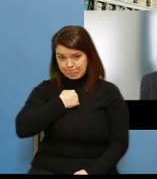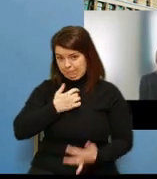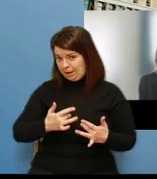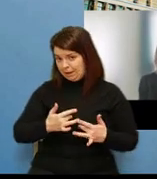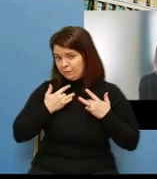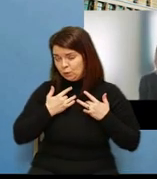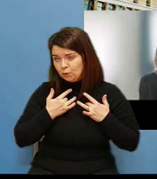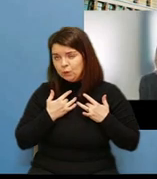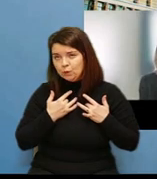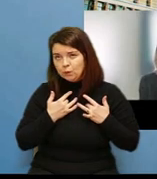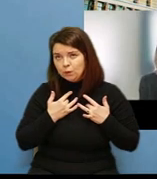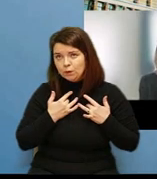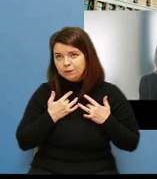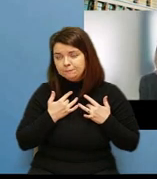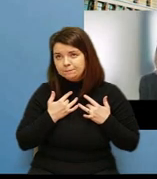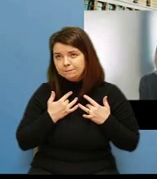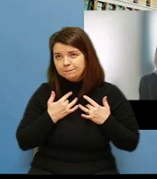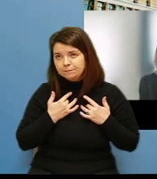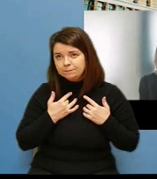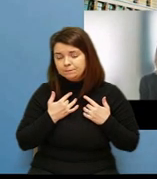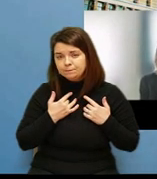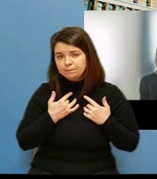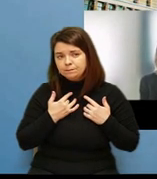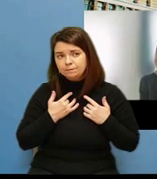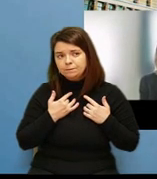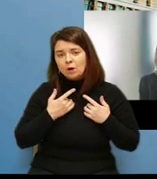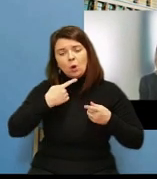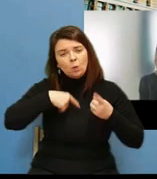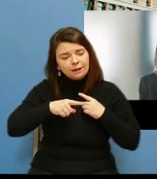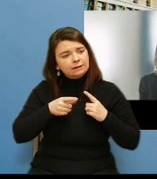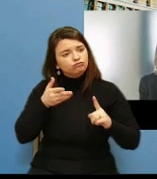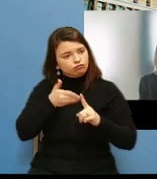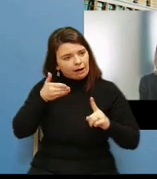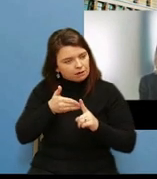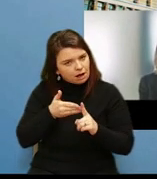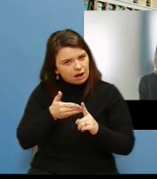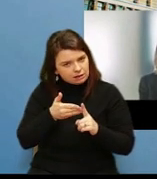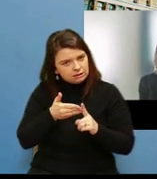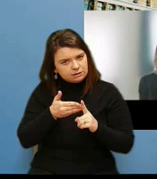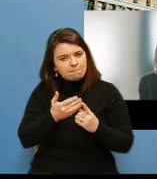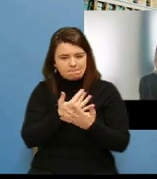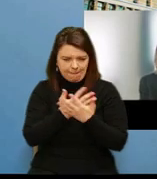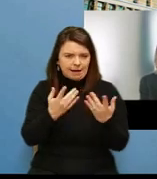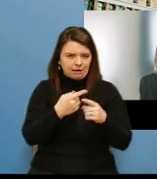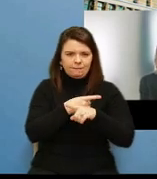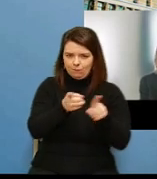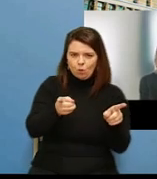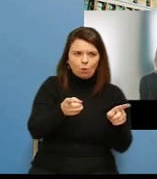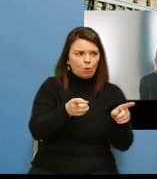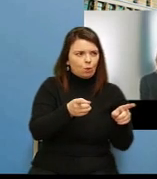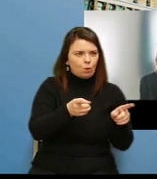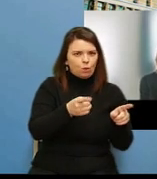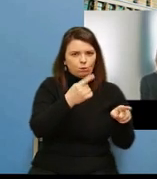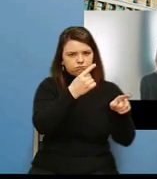that. I think from my point of view, I think we well recognise many